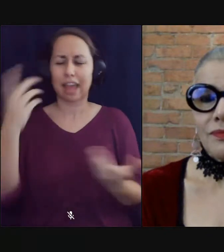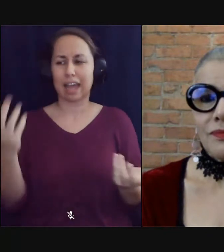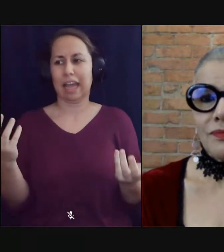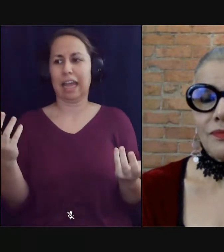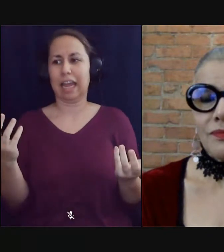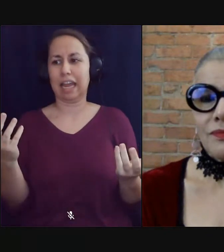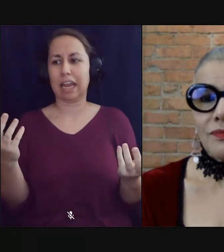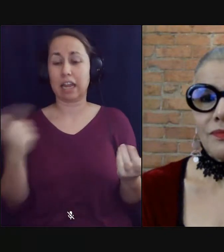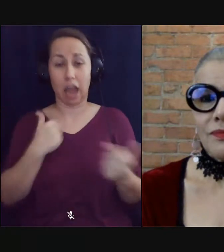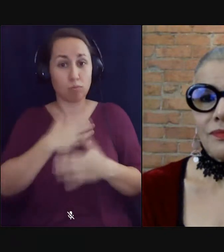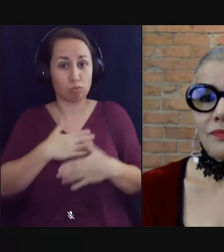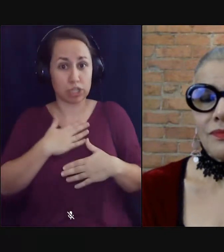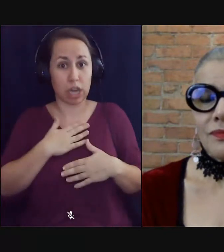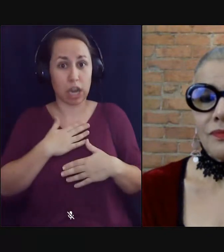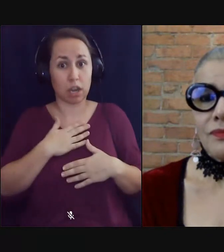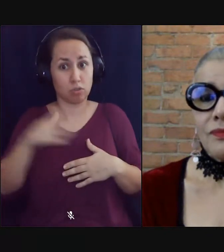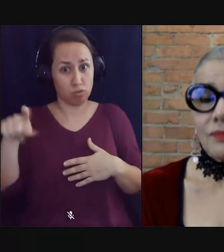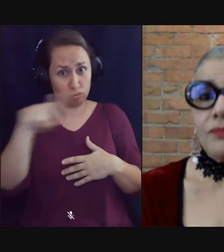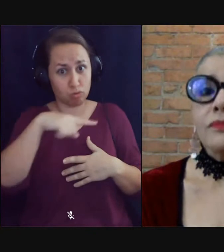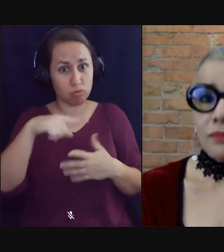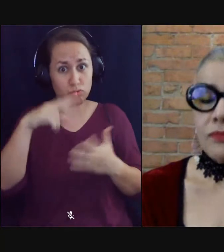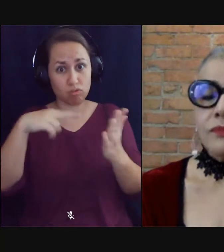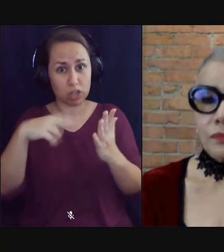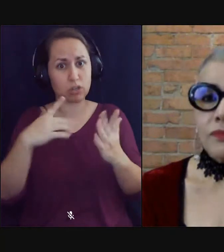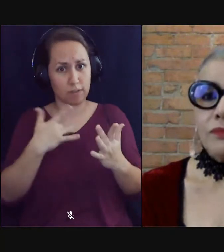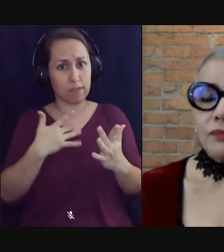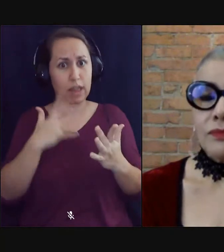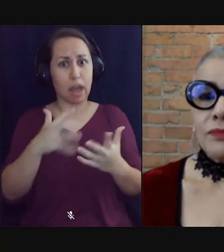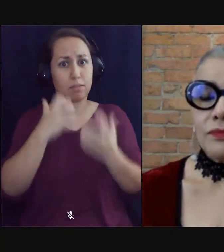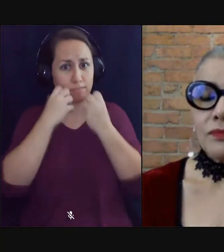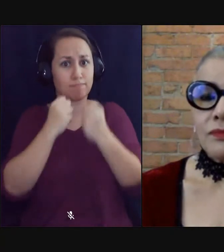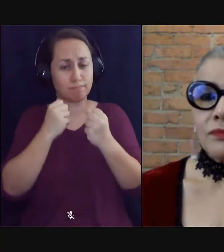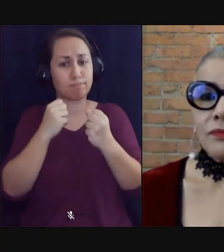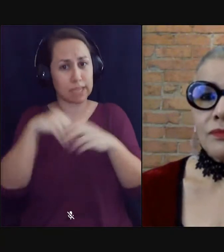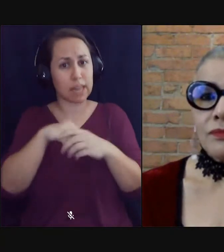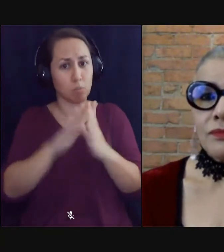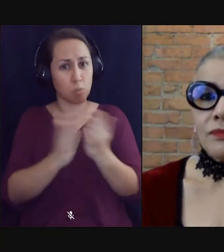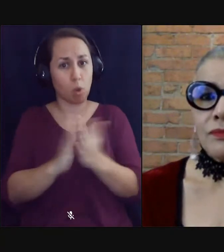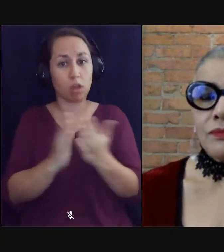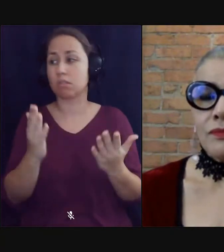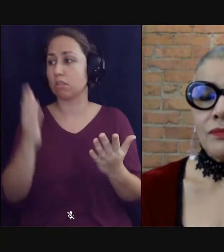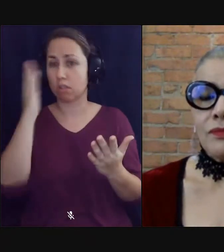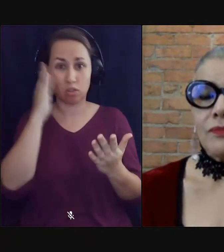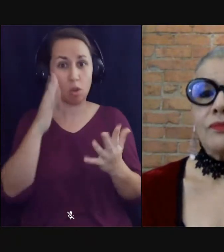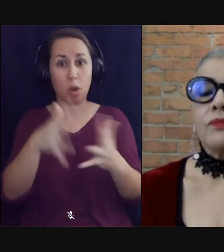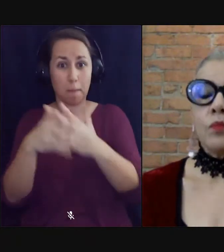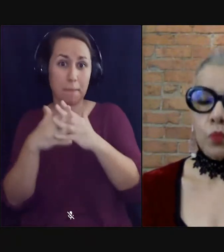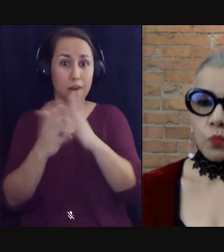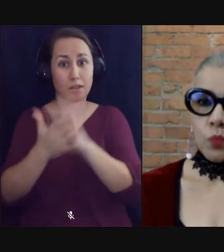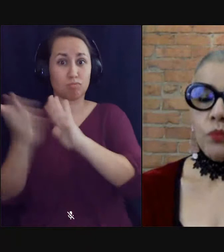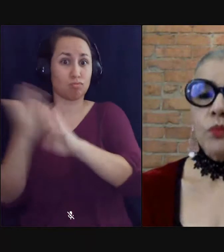I appreciate that readers like you found that an asset in the book. Because for me, I think too much of the American press corps operates from